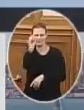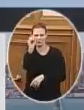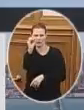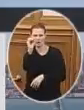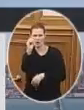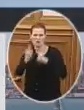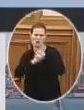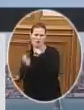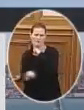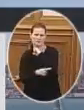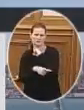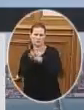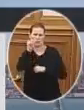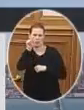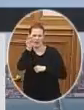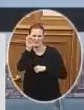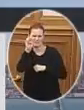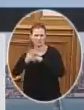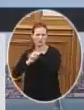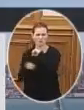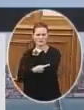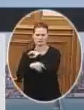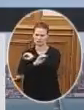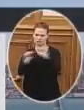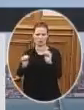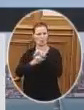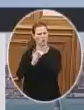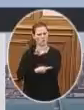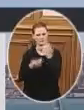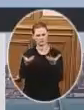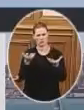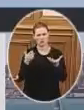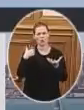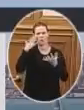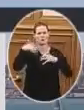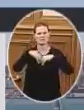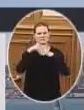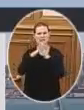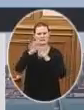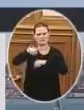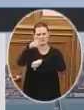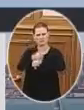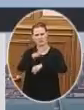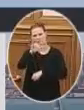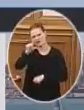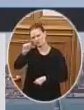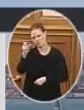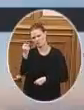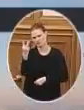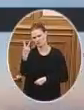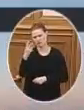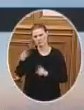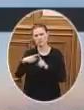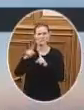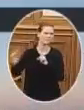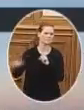all the implementation plans that we hope to have in place by 2012 when we have the World Series races.